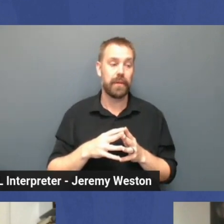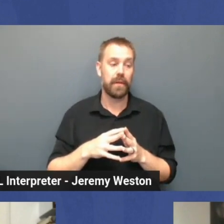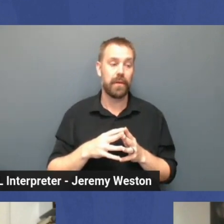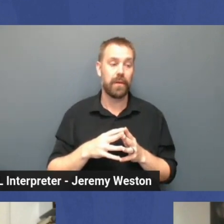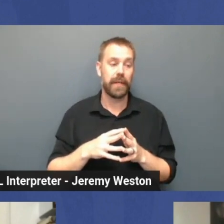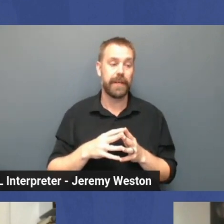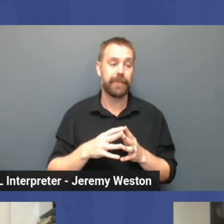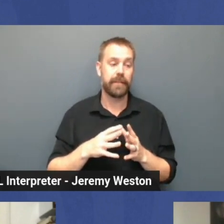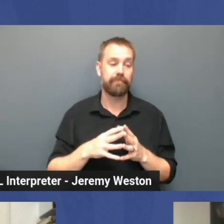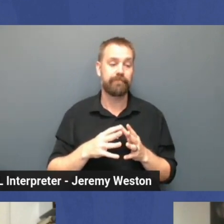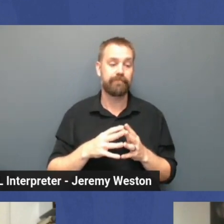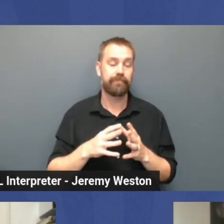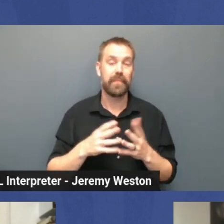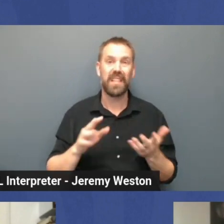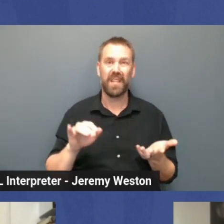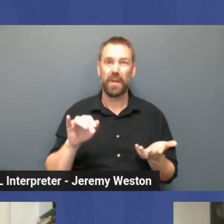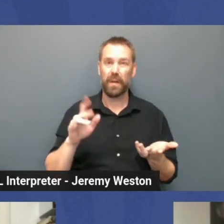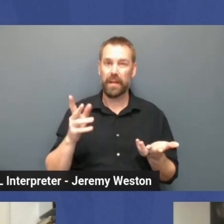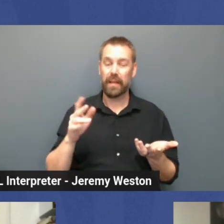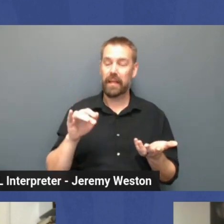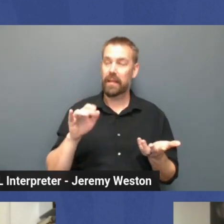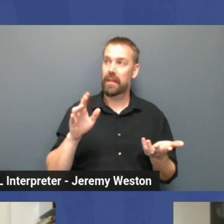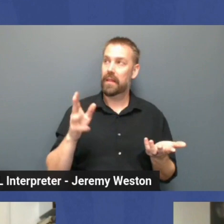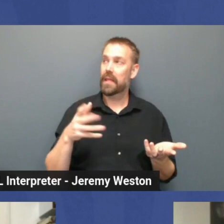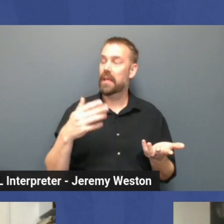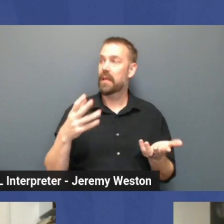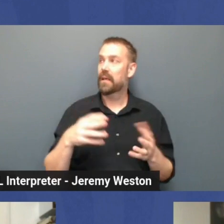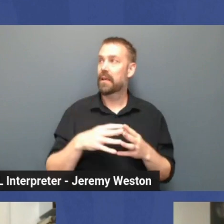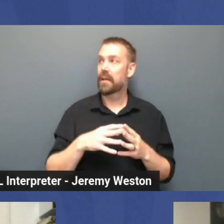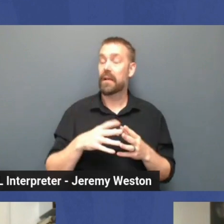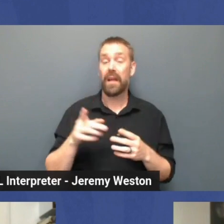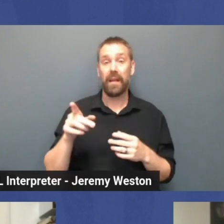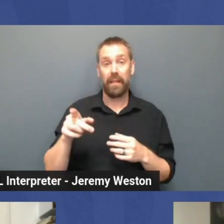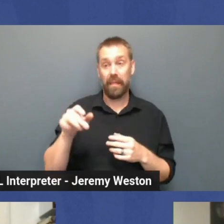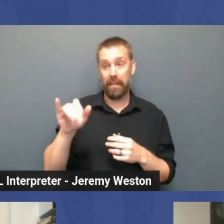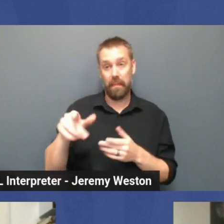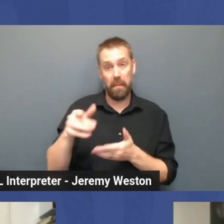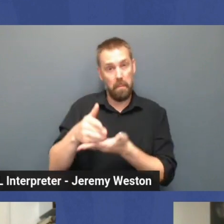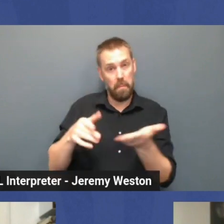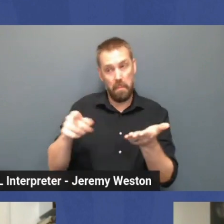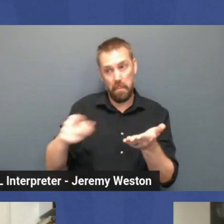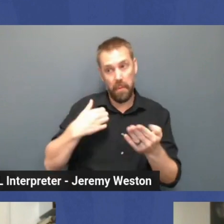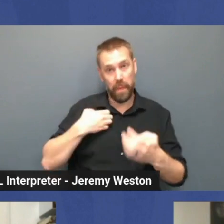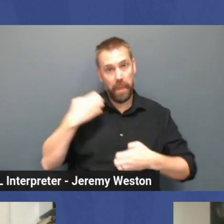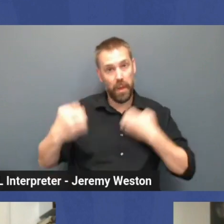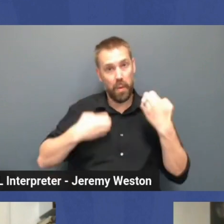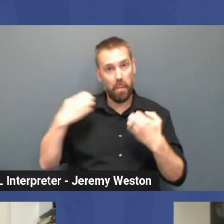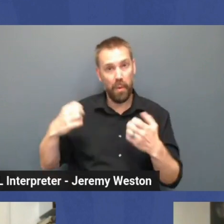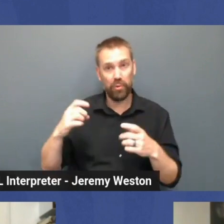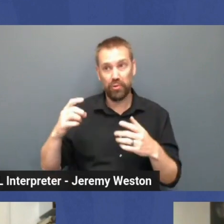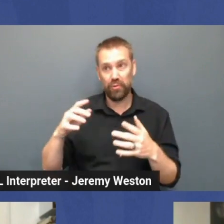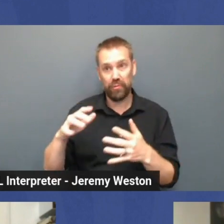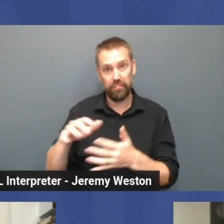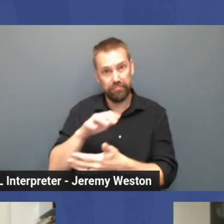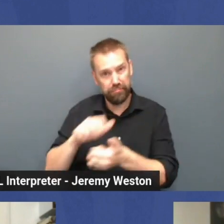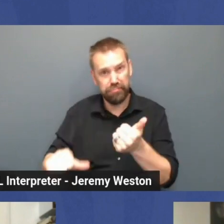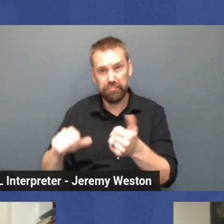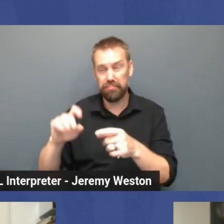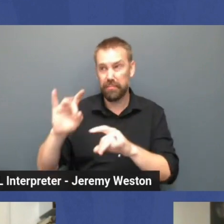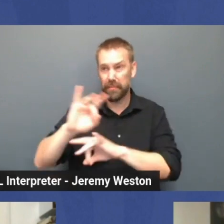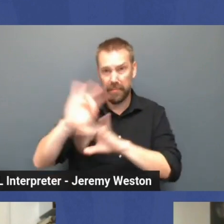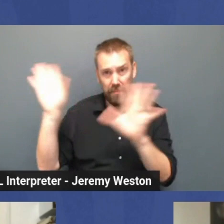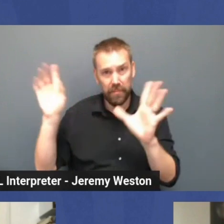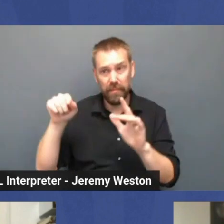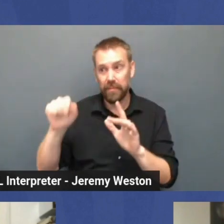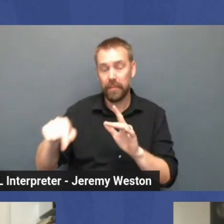the emotional devastating aspect of it all was put